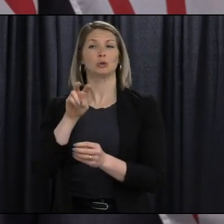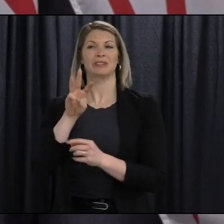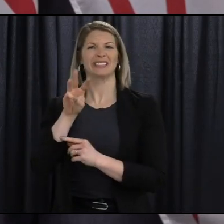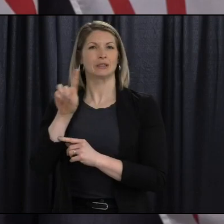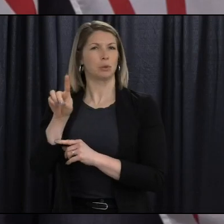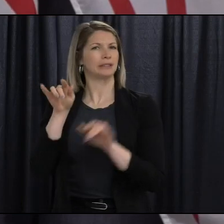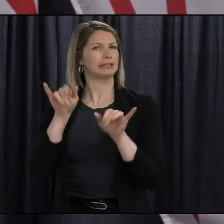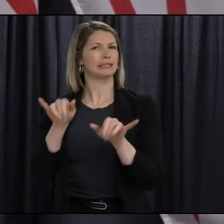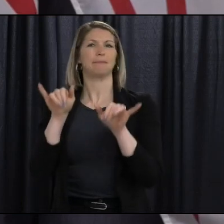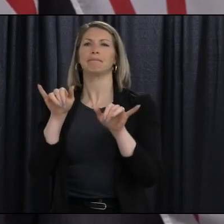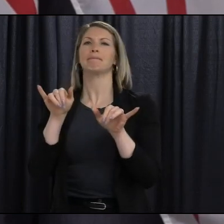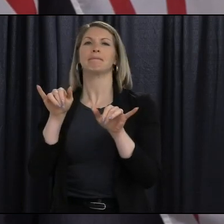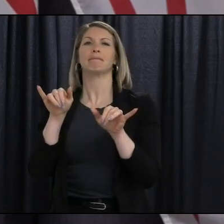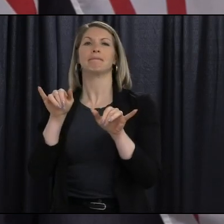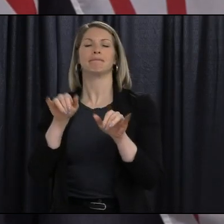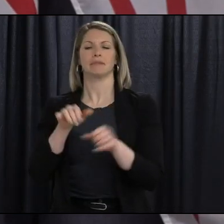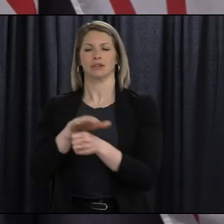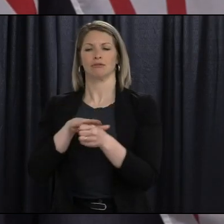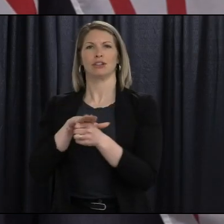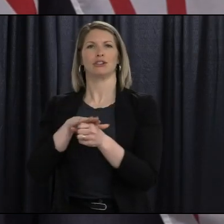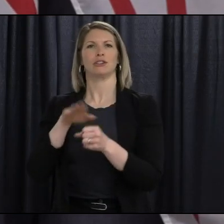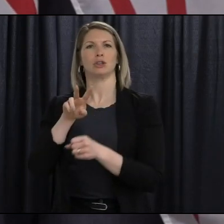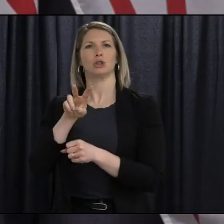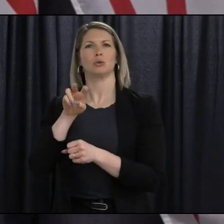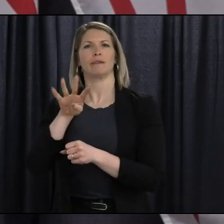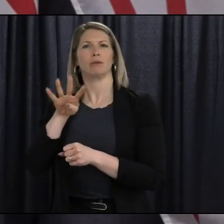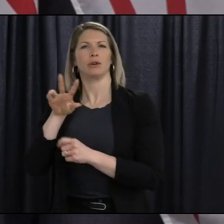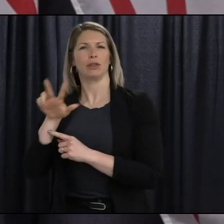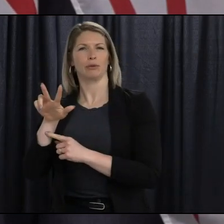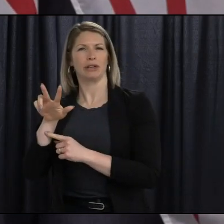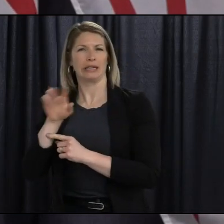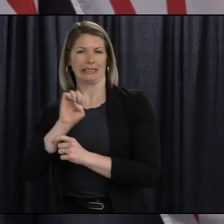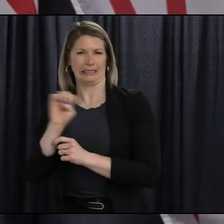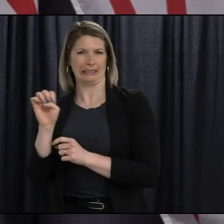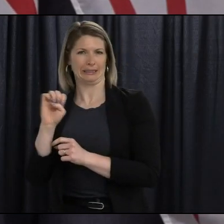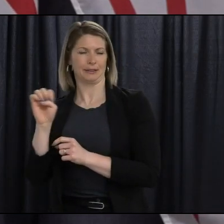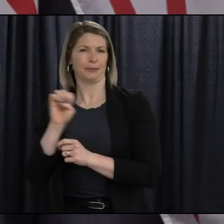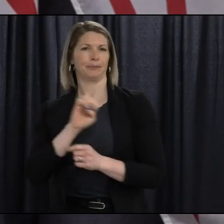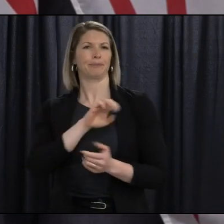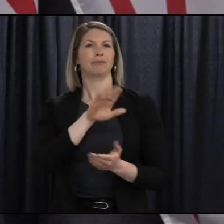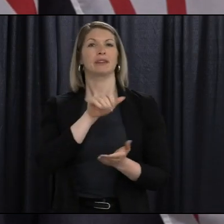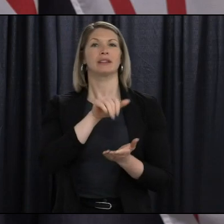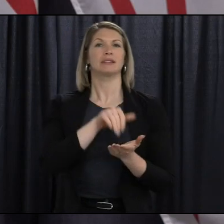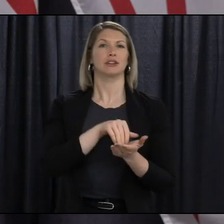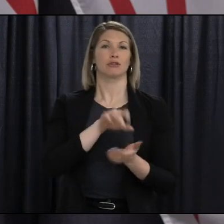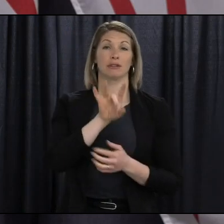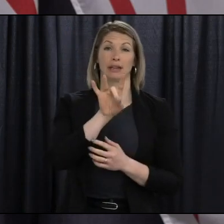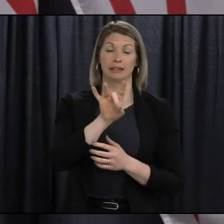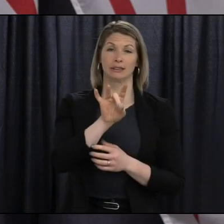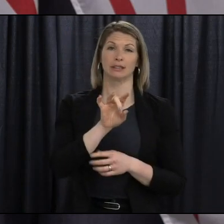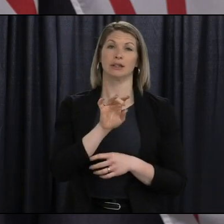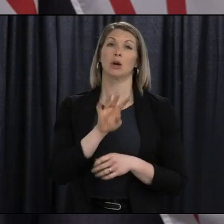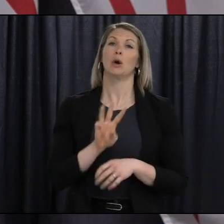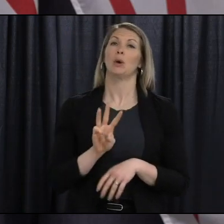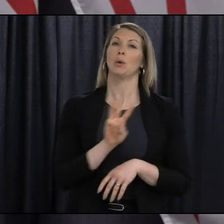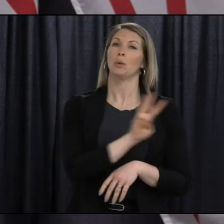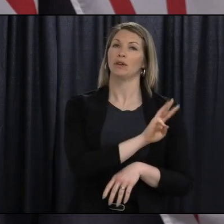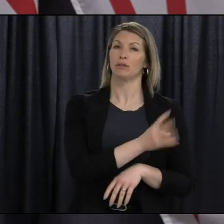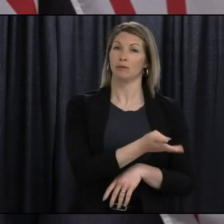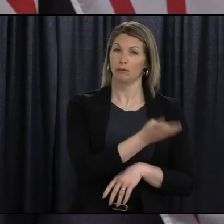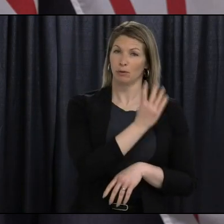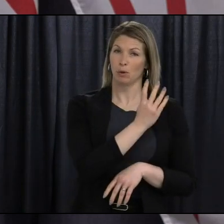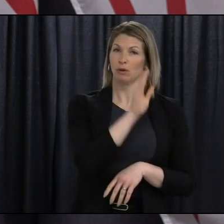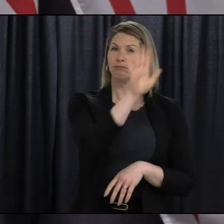261, with 243 cases in Eastern Health, 8 in Central Health, 4 in Western